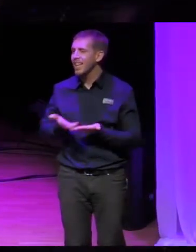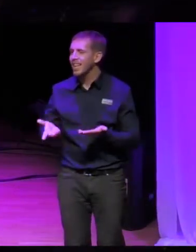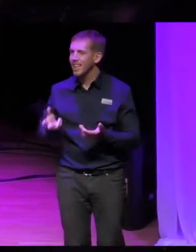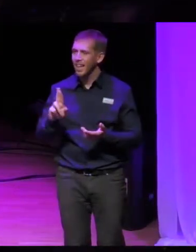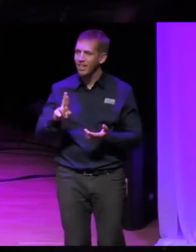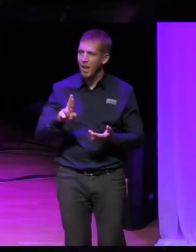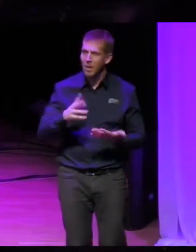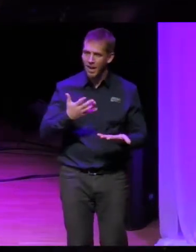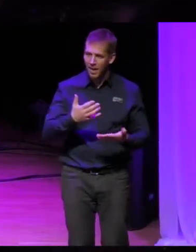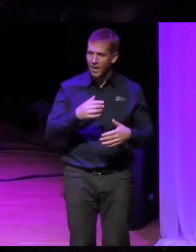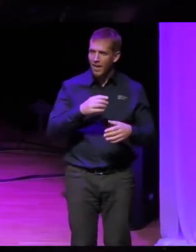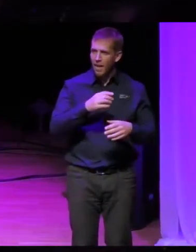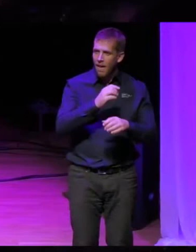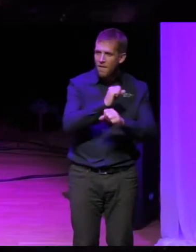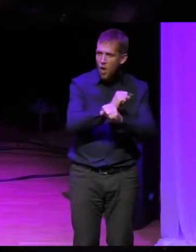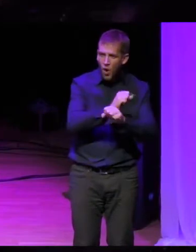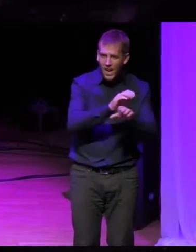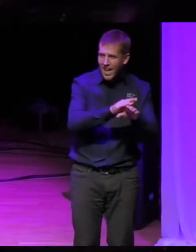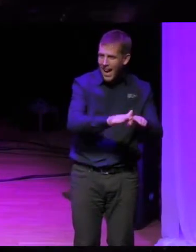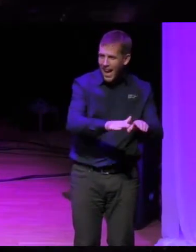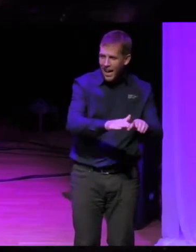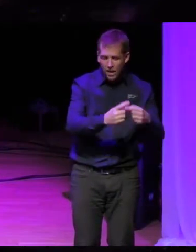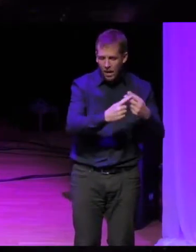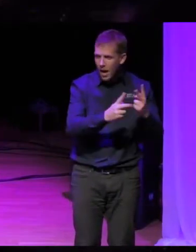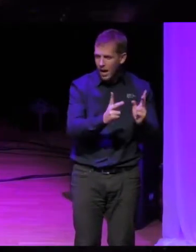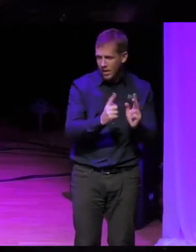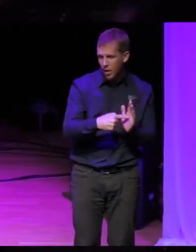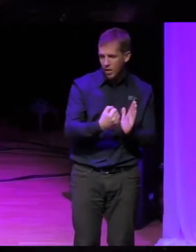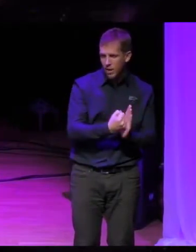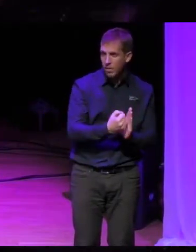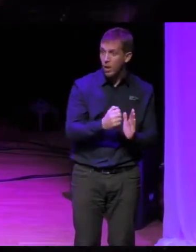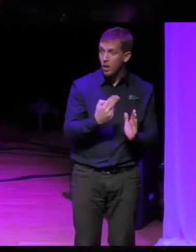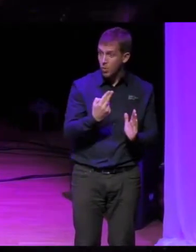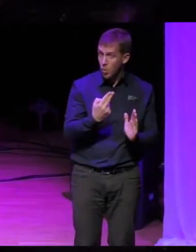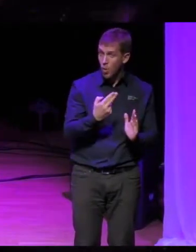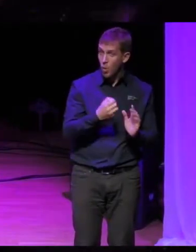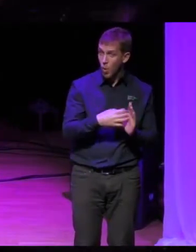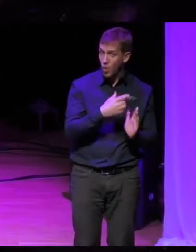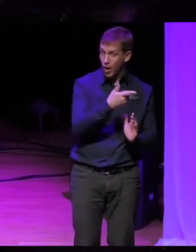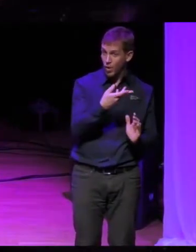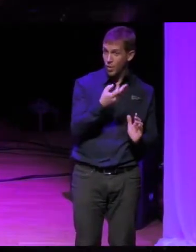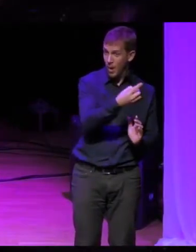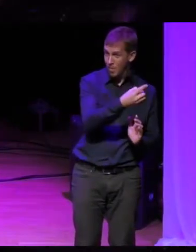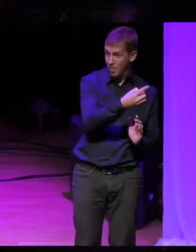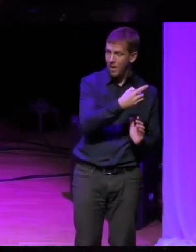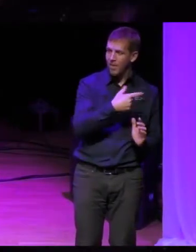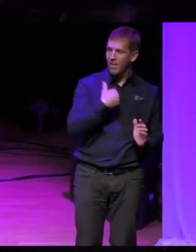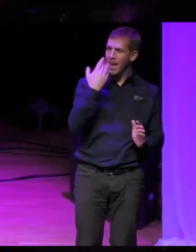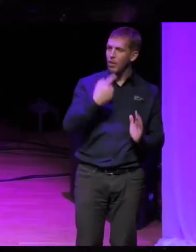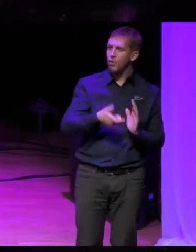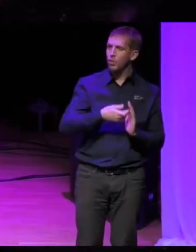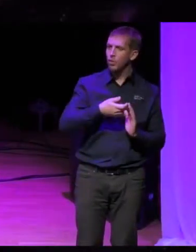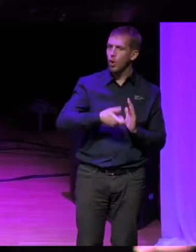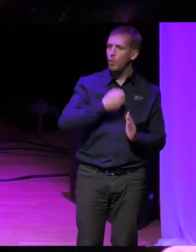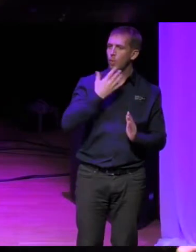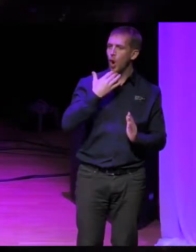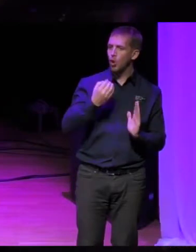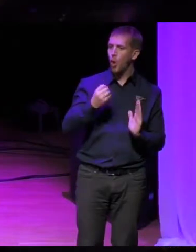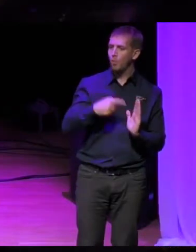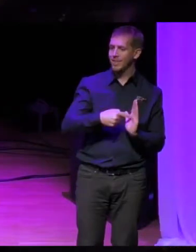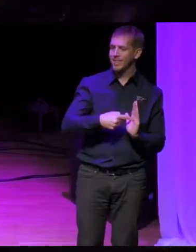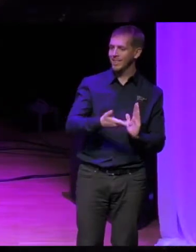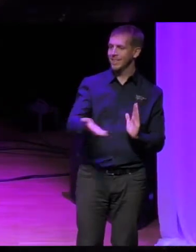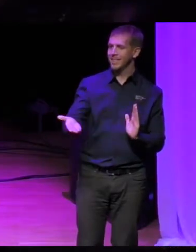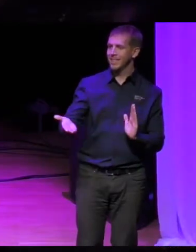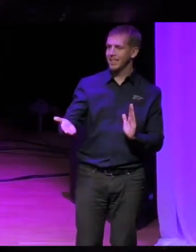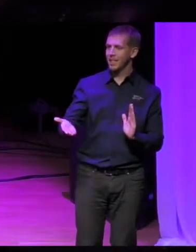now a new attention on us and our work because of the Trump effect. But I think it's an opportunity for us to talk about the human rights work that we do